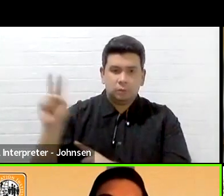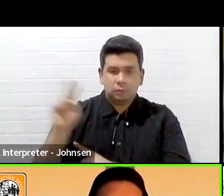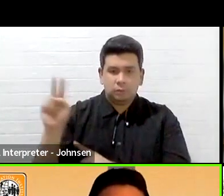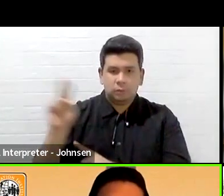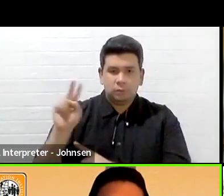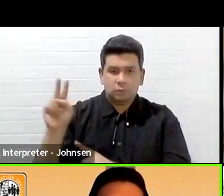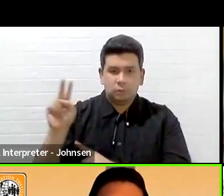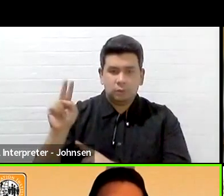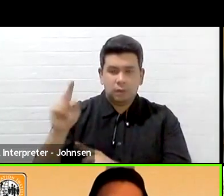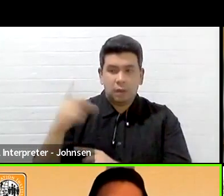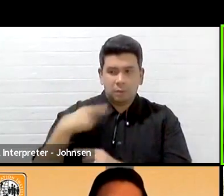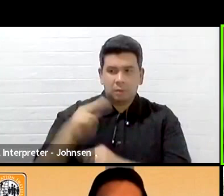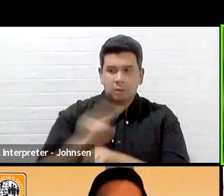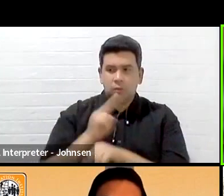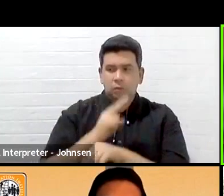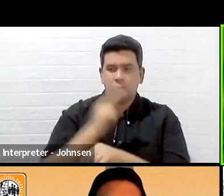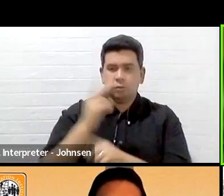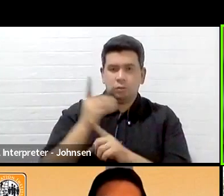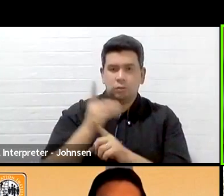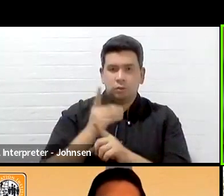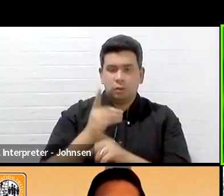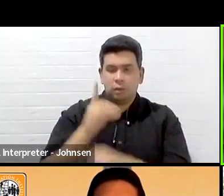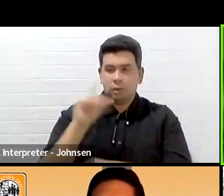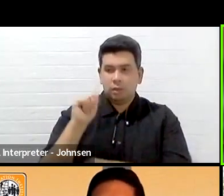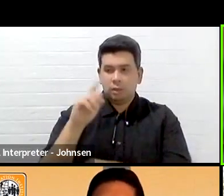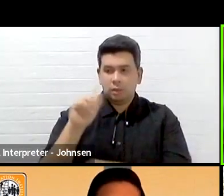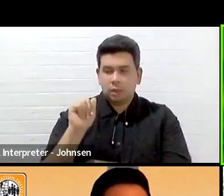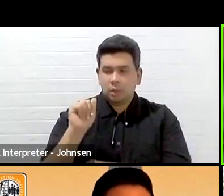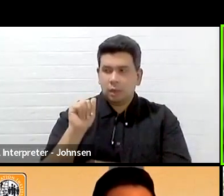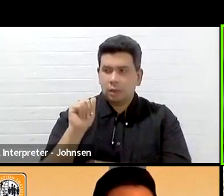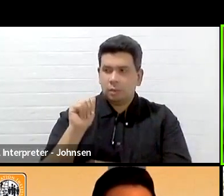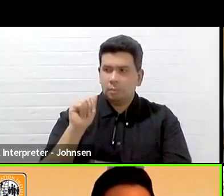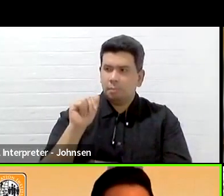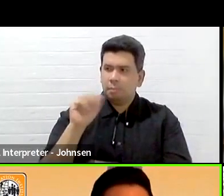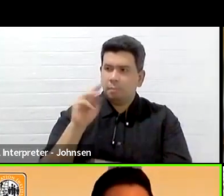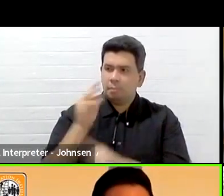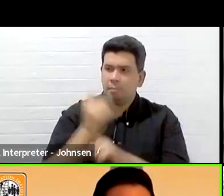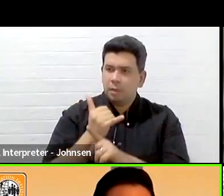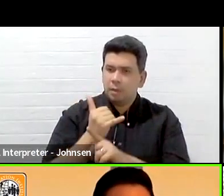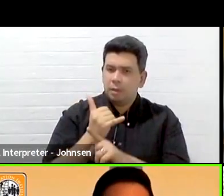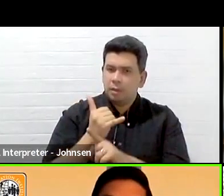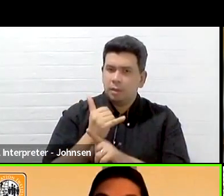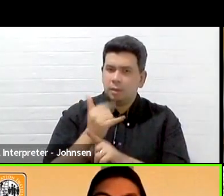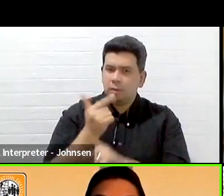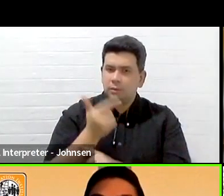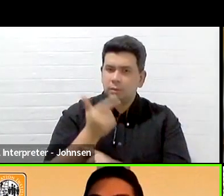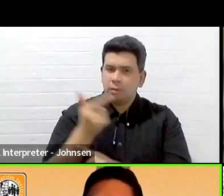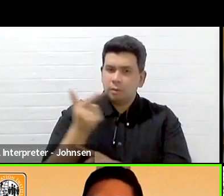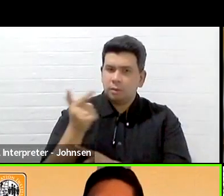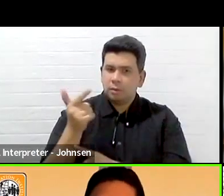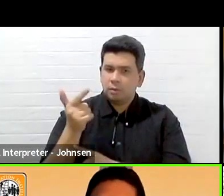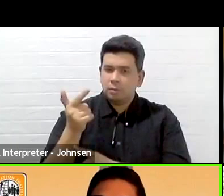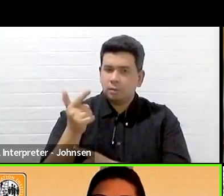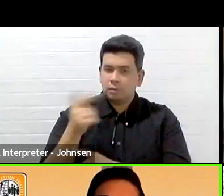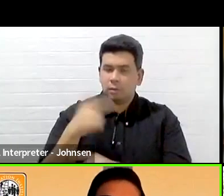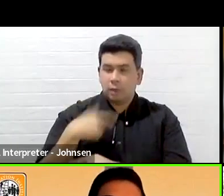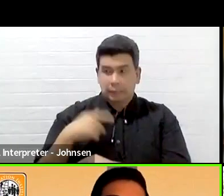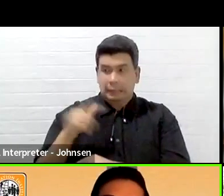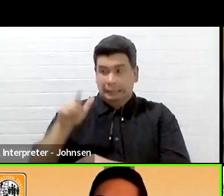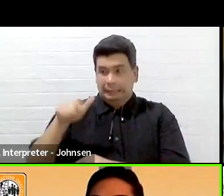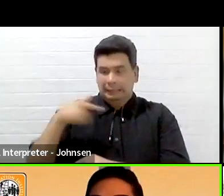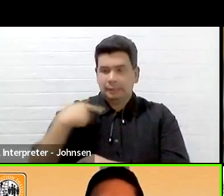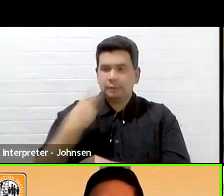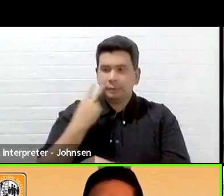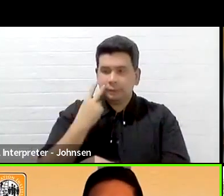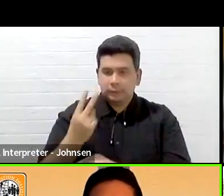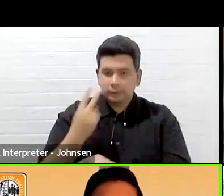2021. What's the That's number? why, okay. So, I can check. I can check later. I Yeah. can